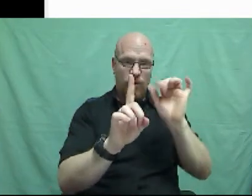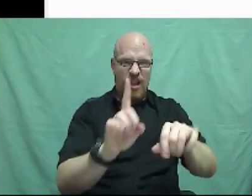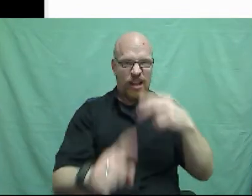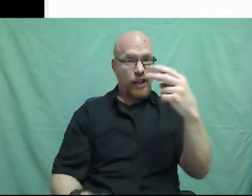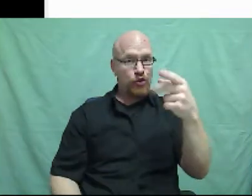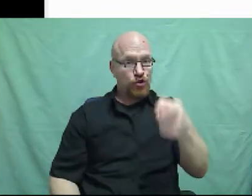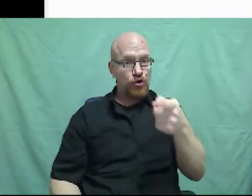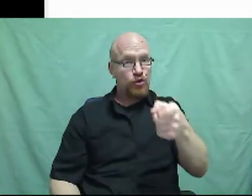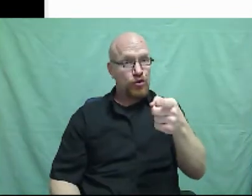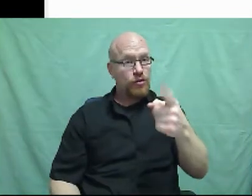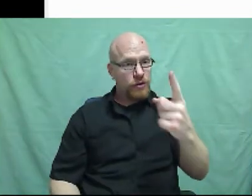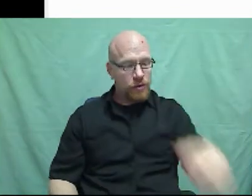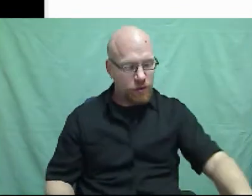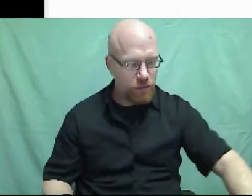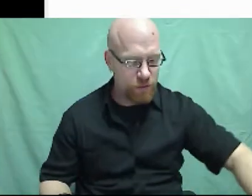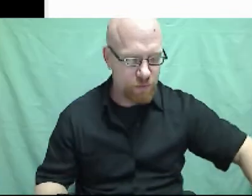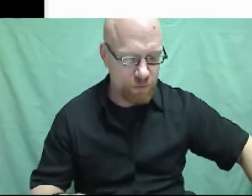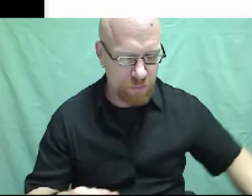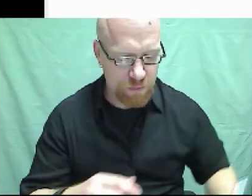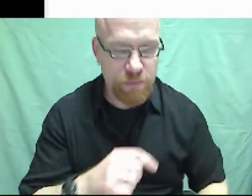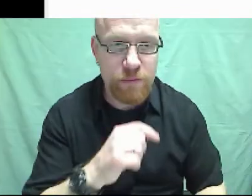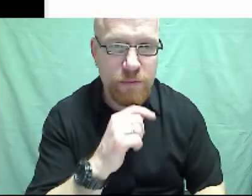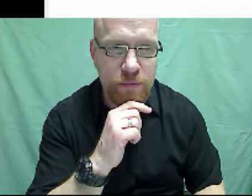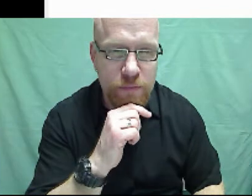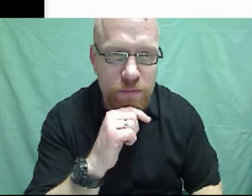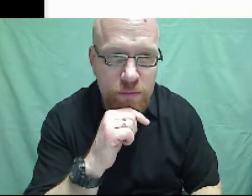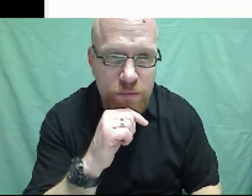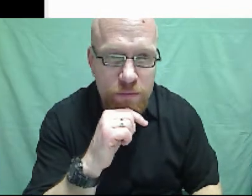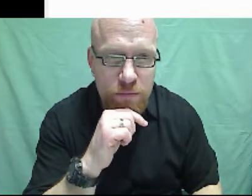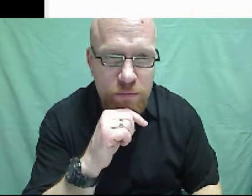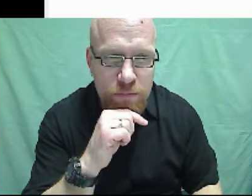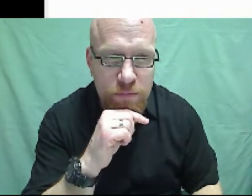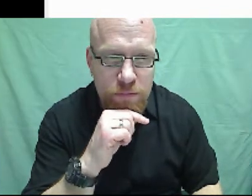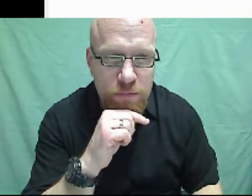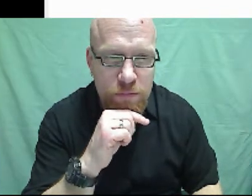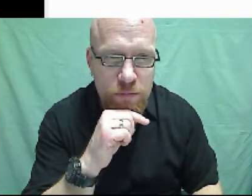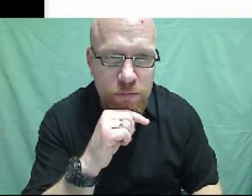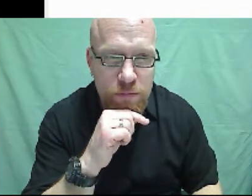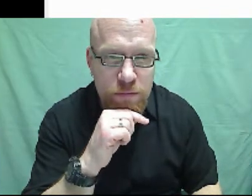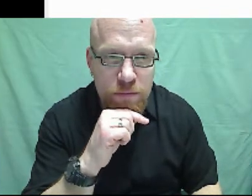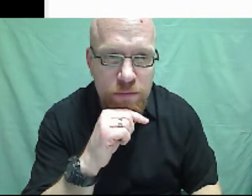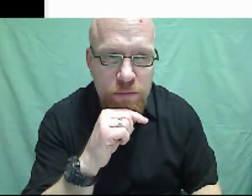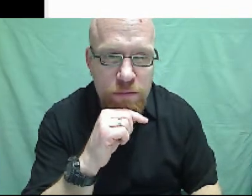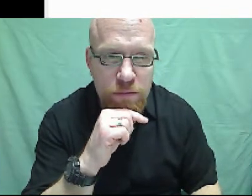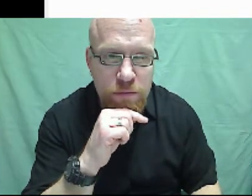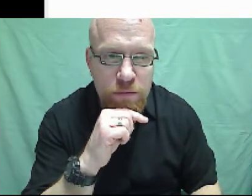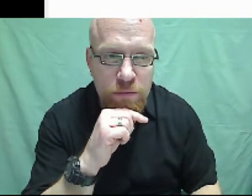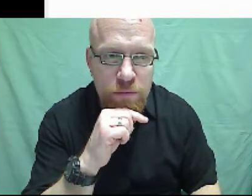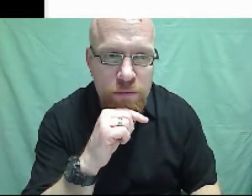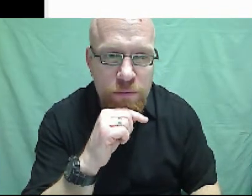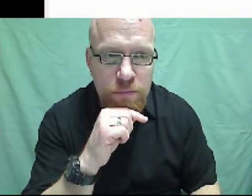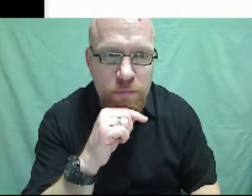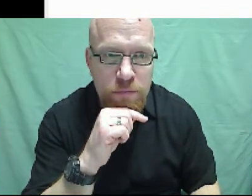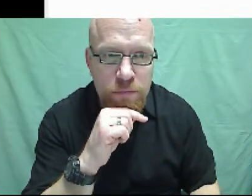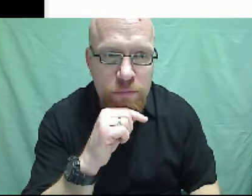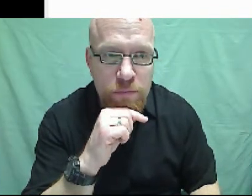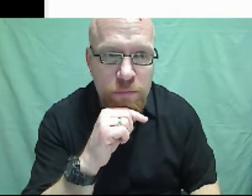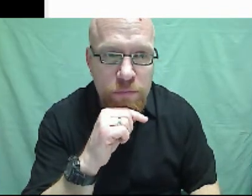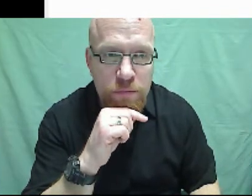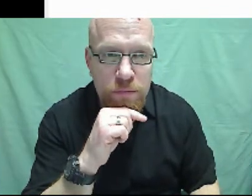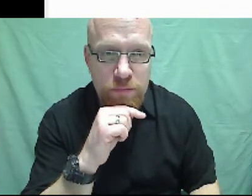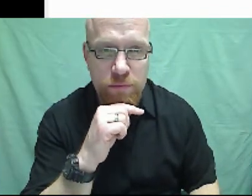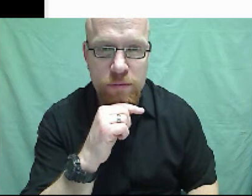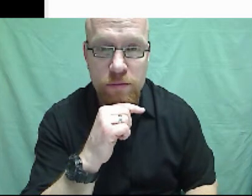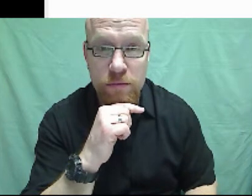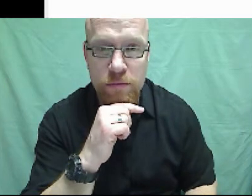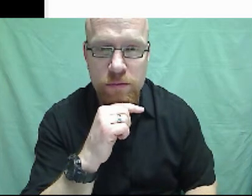so left, right? But really, it's x minus a positive 2. H is positive 2.